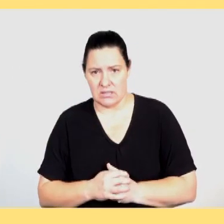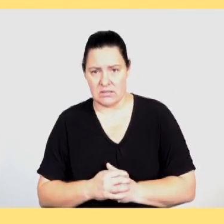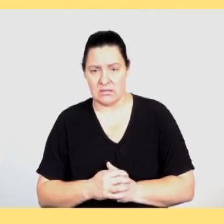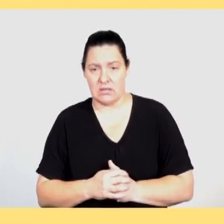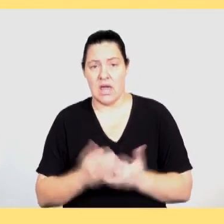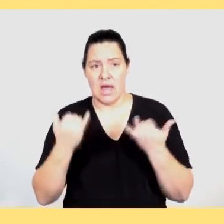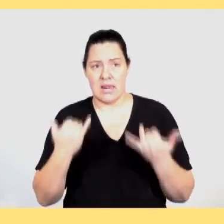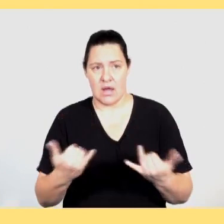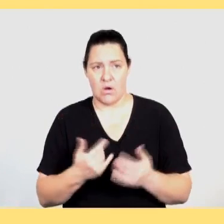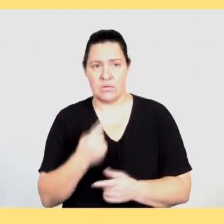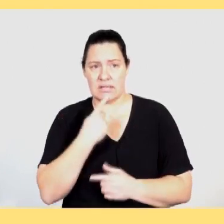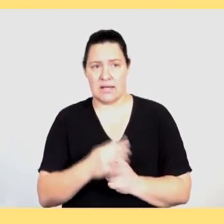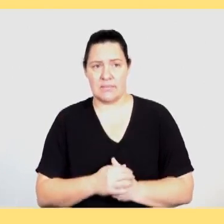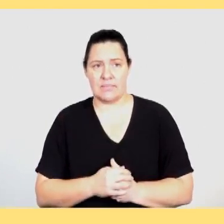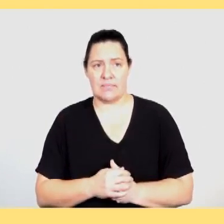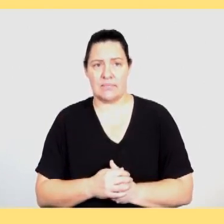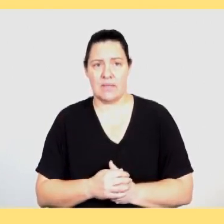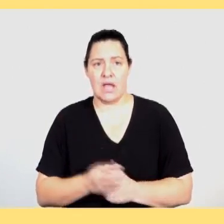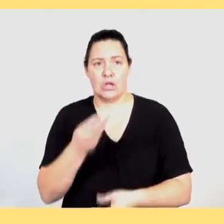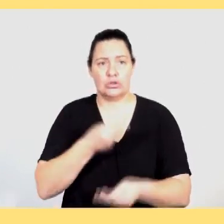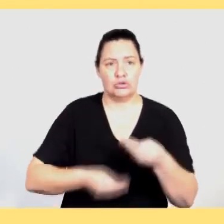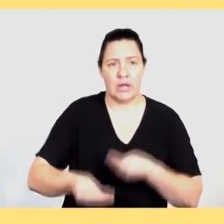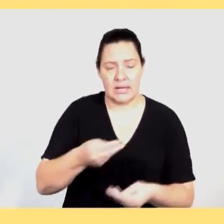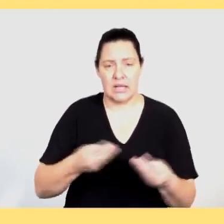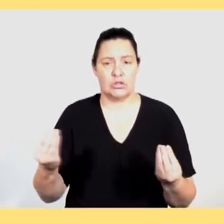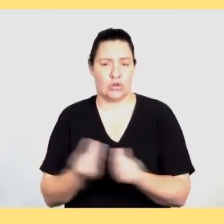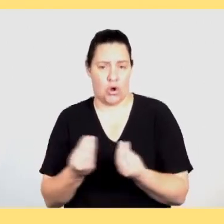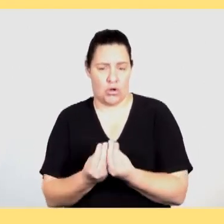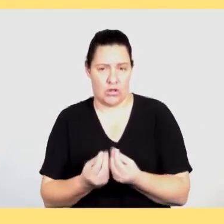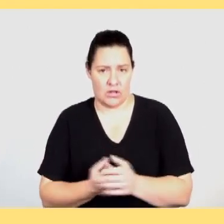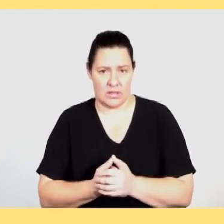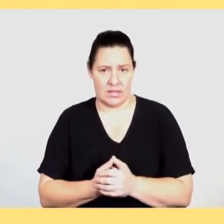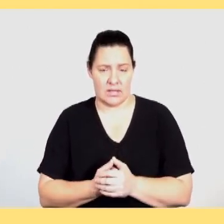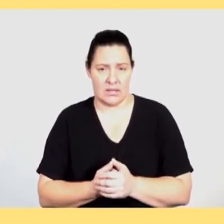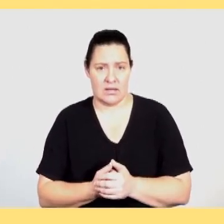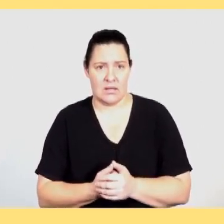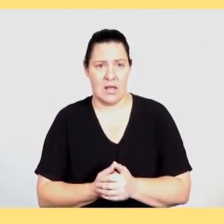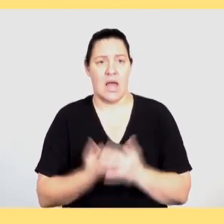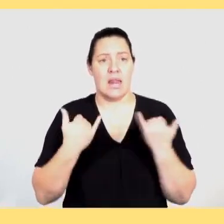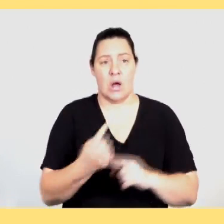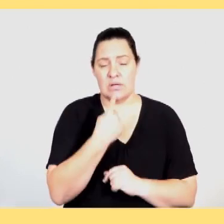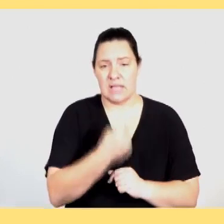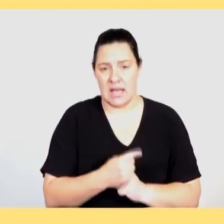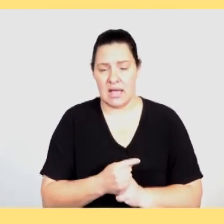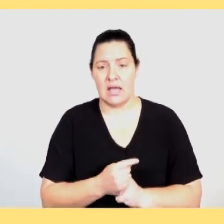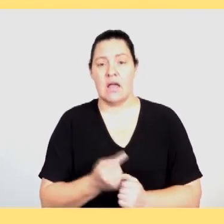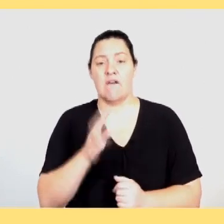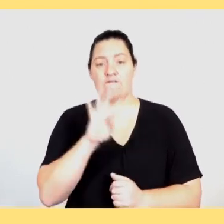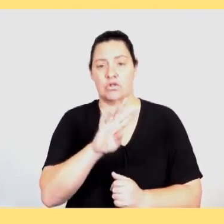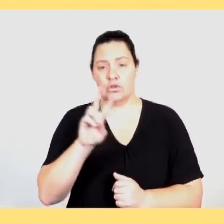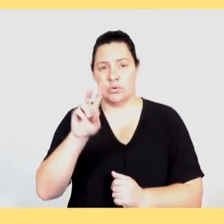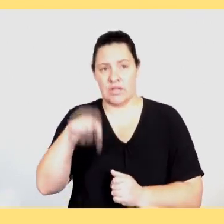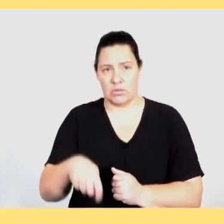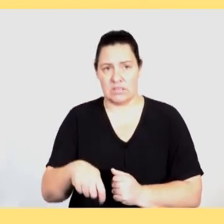42,900. I'm going to come here and I'm going to say trading stock. And I'm now going to say